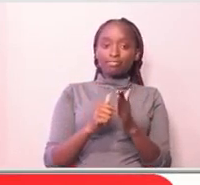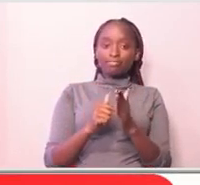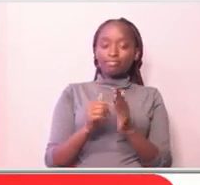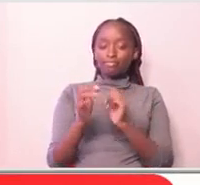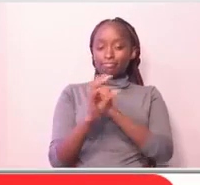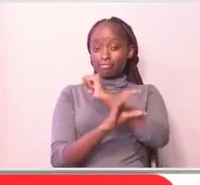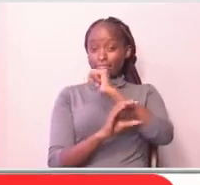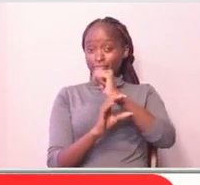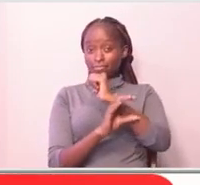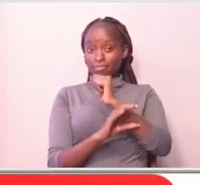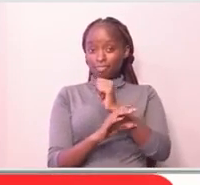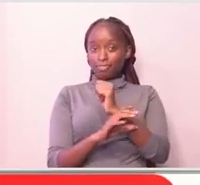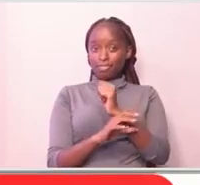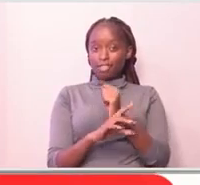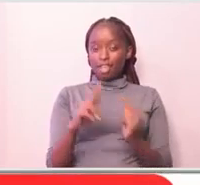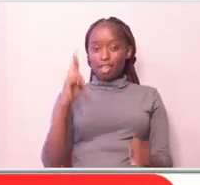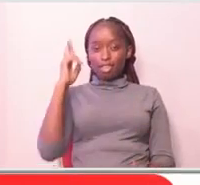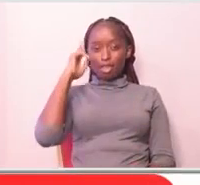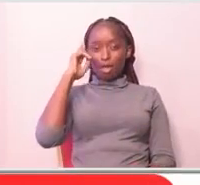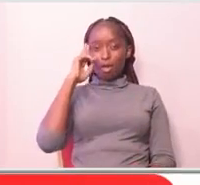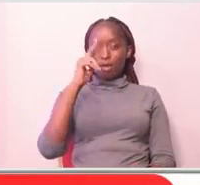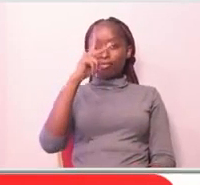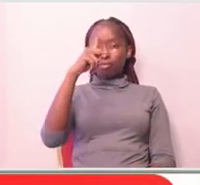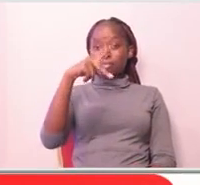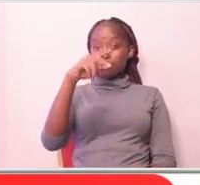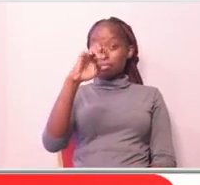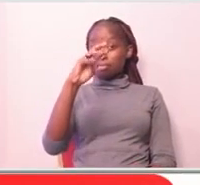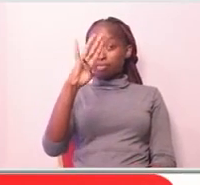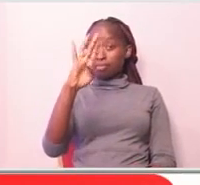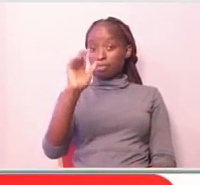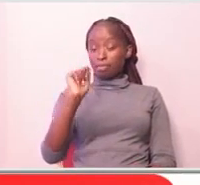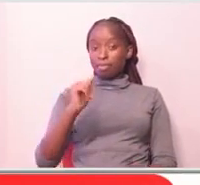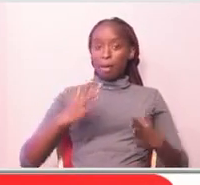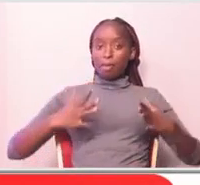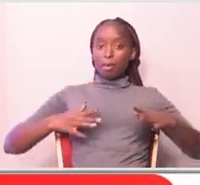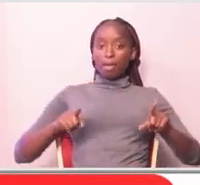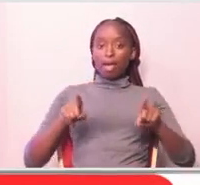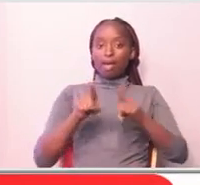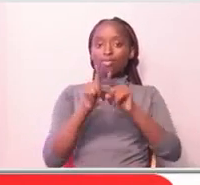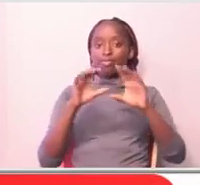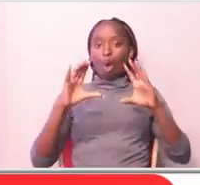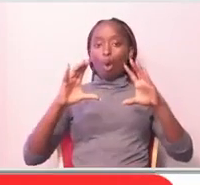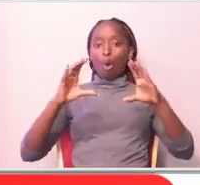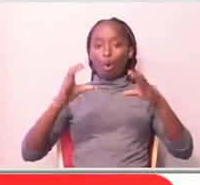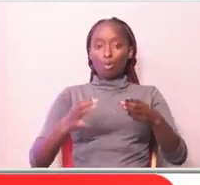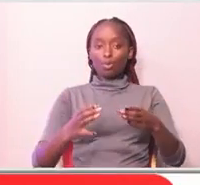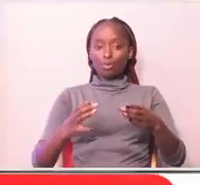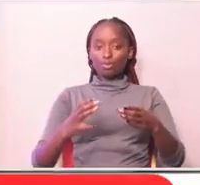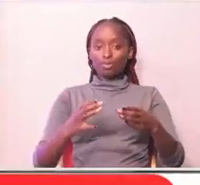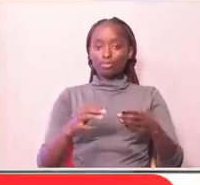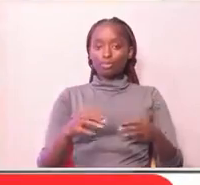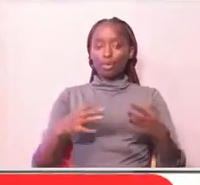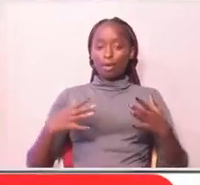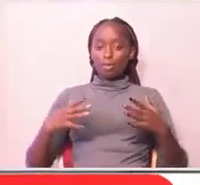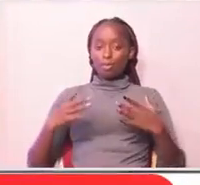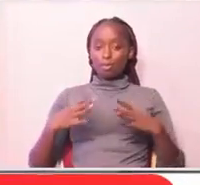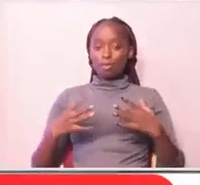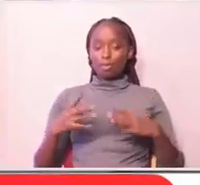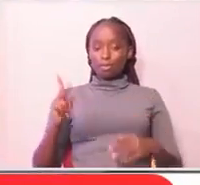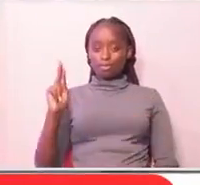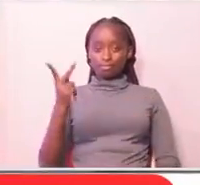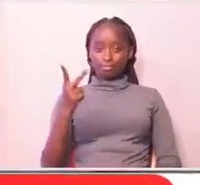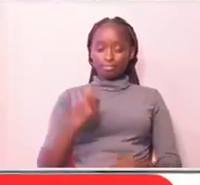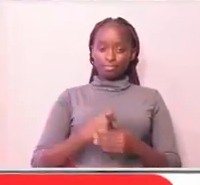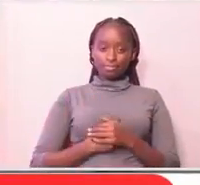shall recognize the Pemba people as an ethnic community of Kenya. Interior